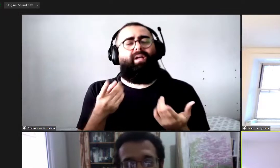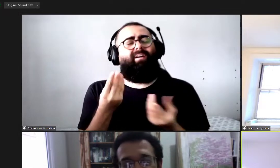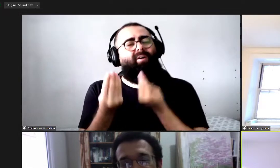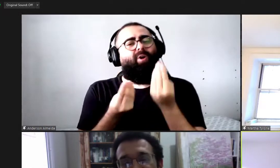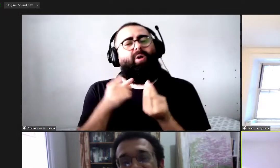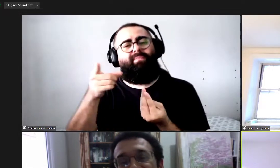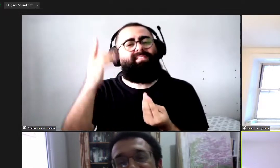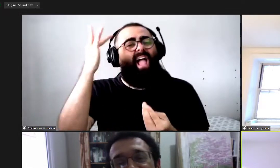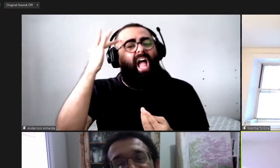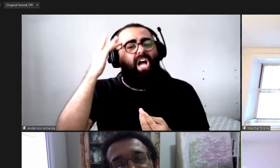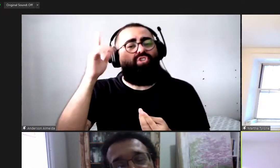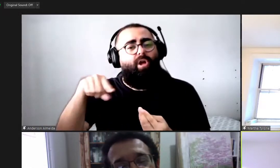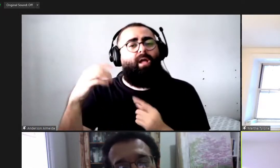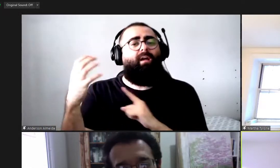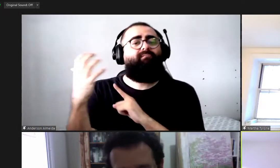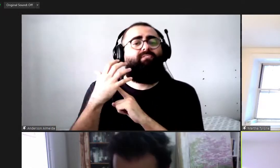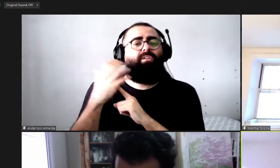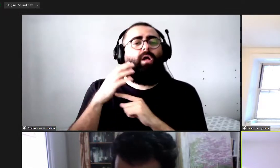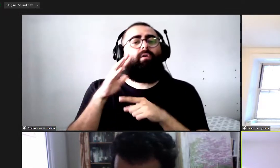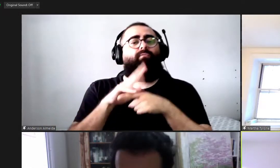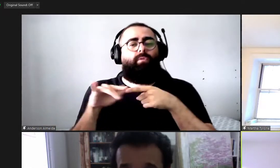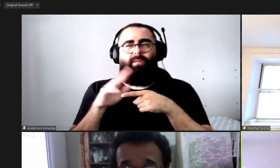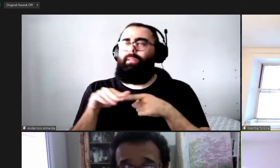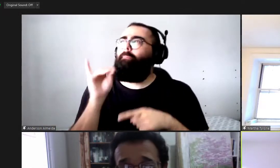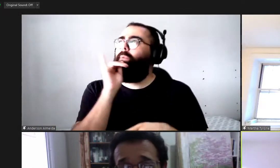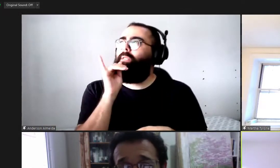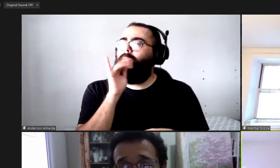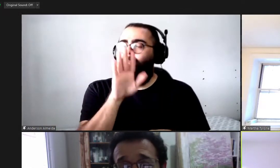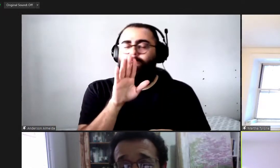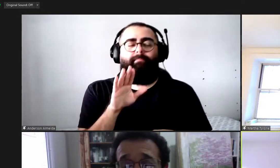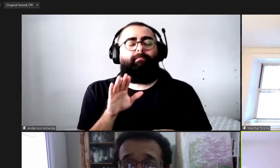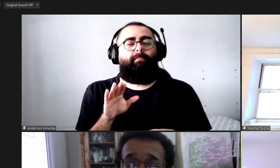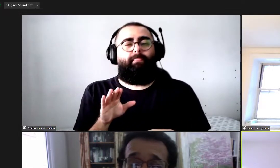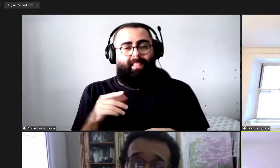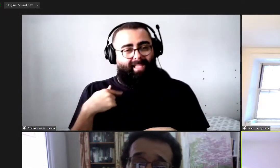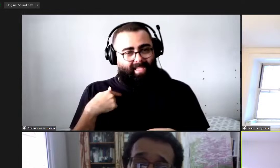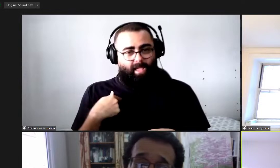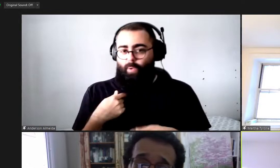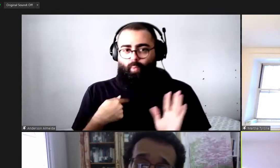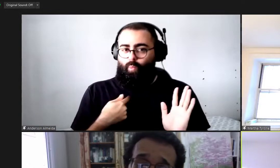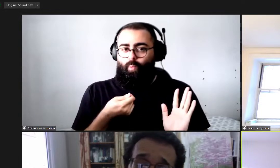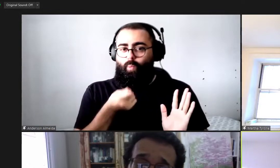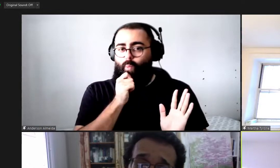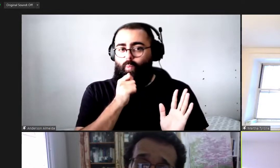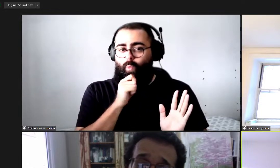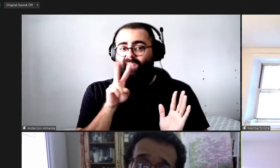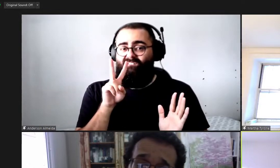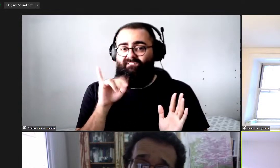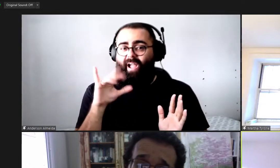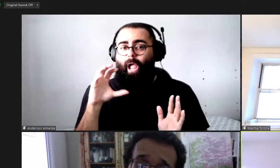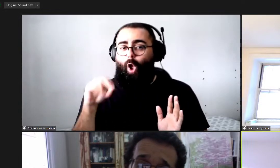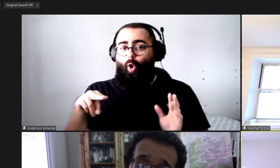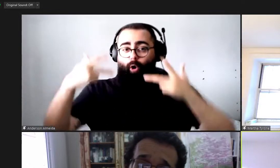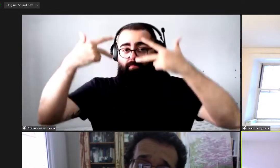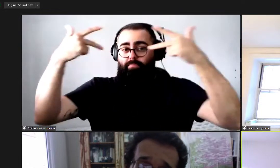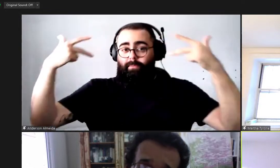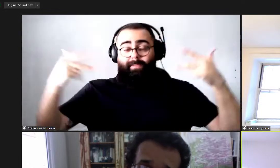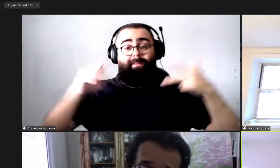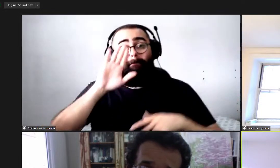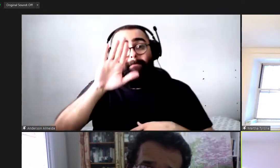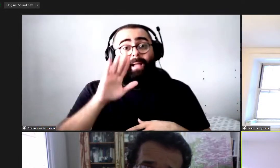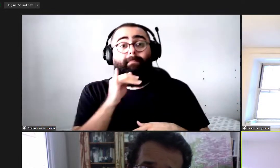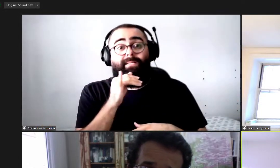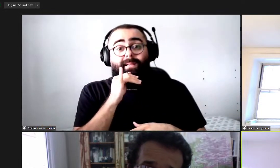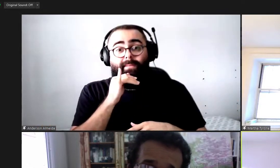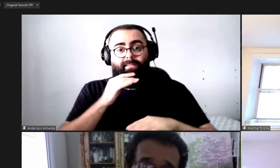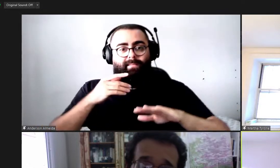treatment. I'm mentioning that because I've noticed, although I haven't used Vicon yet, that the passive hand behaves in a